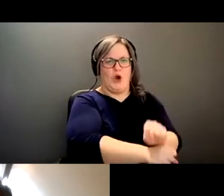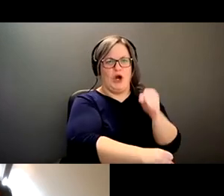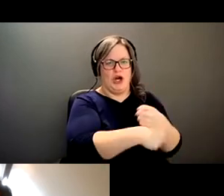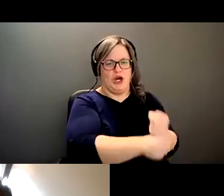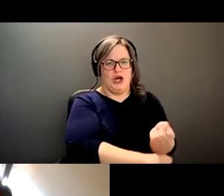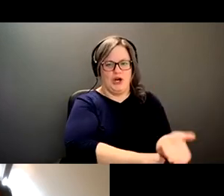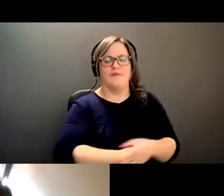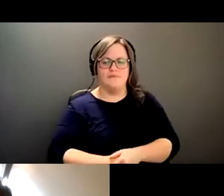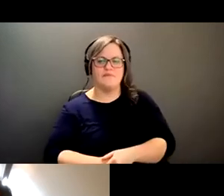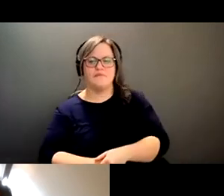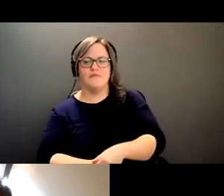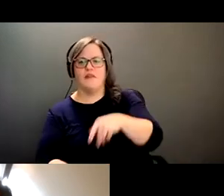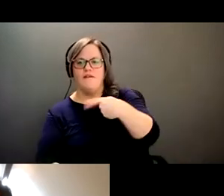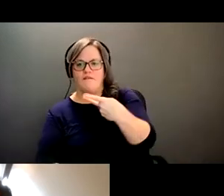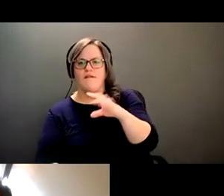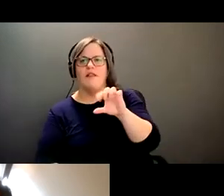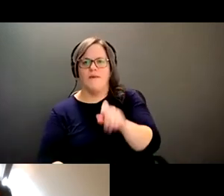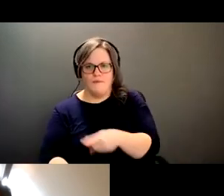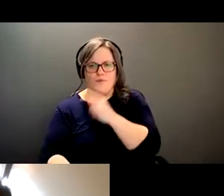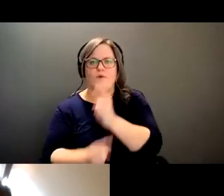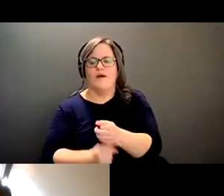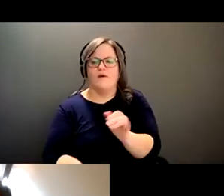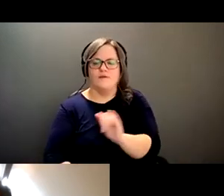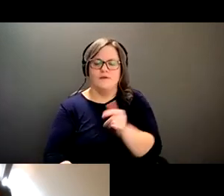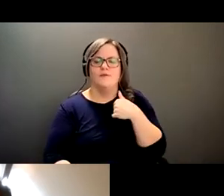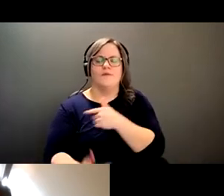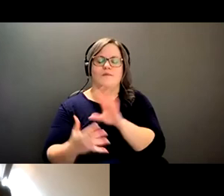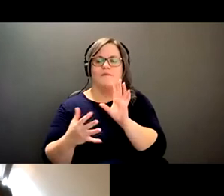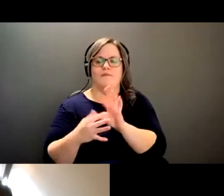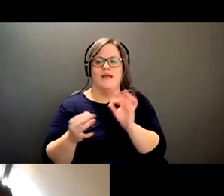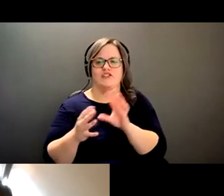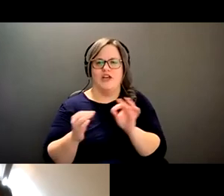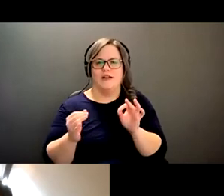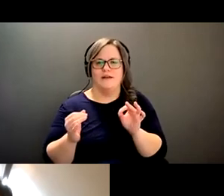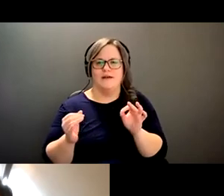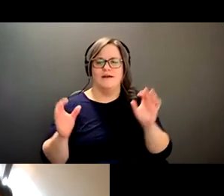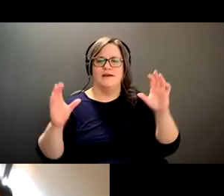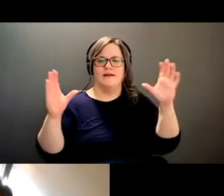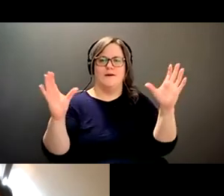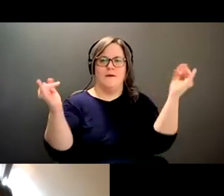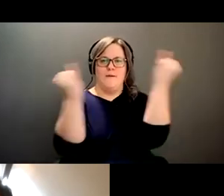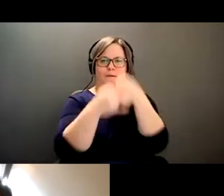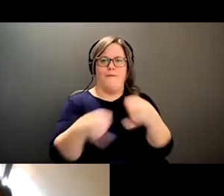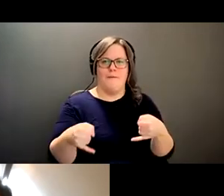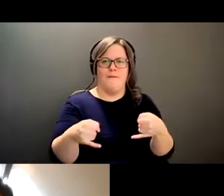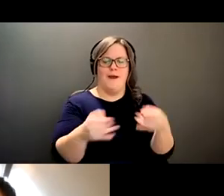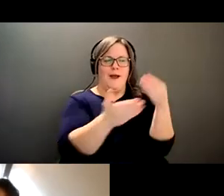Mm-hmm. And we also mentioned, I think we were talking about how like it's that Venn diagram of like money and